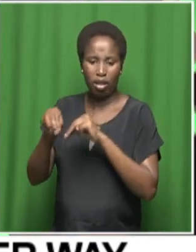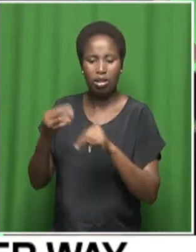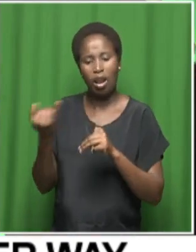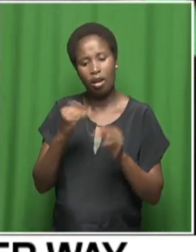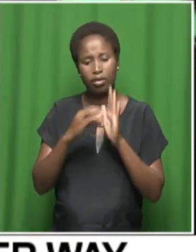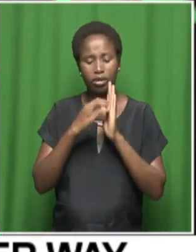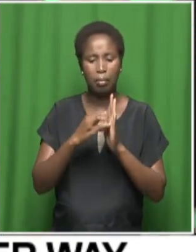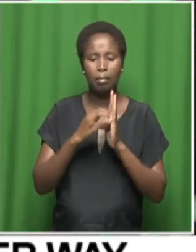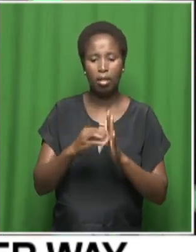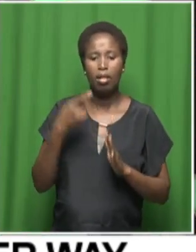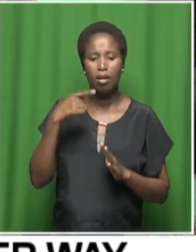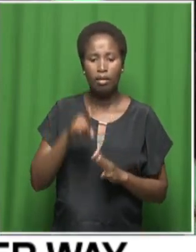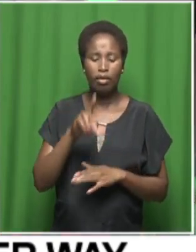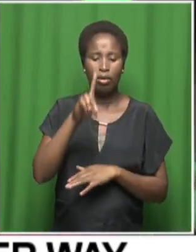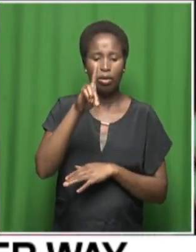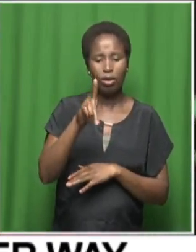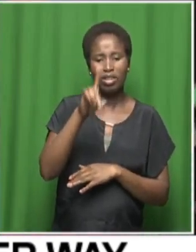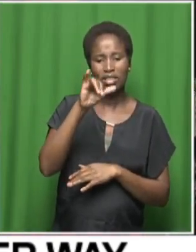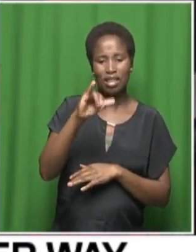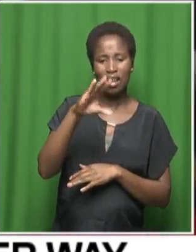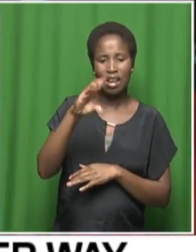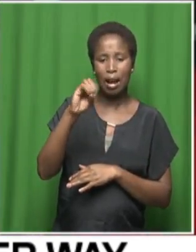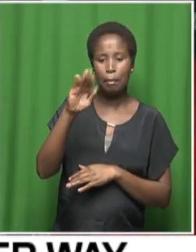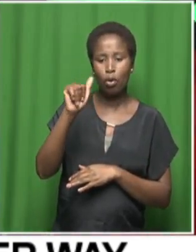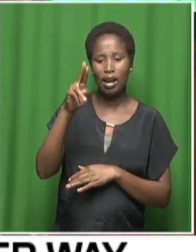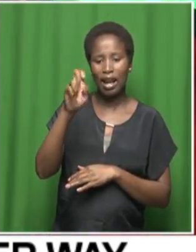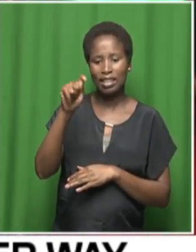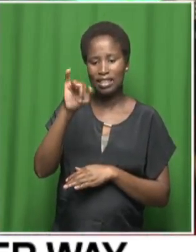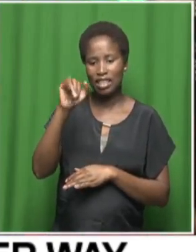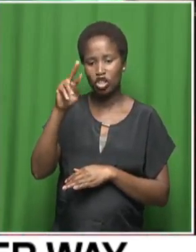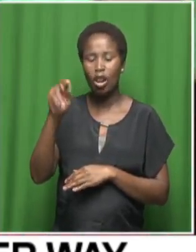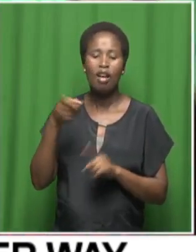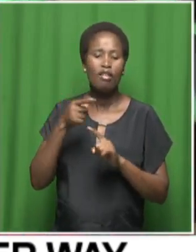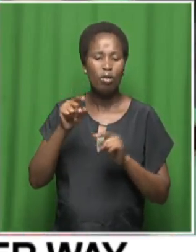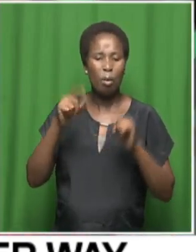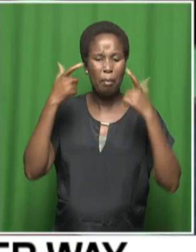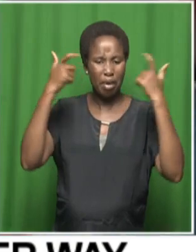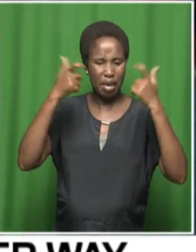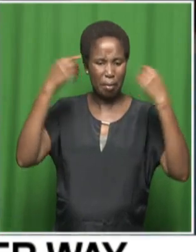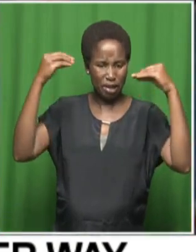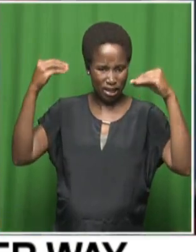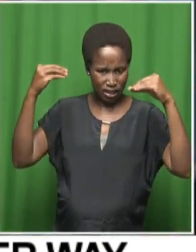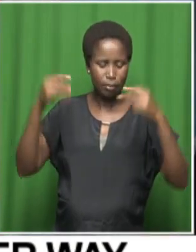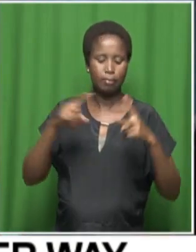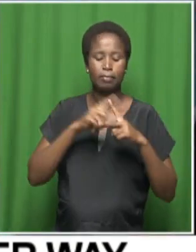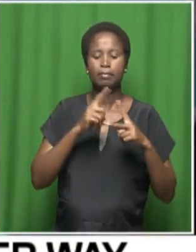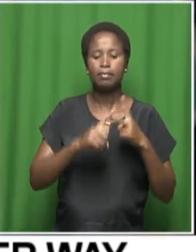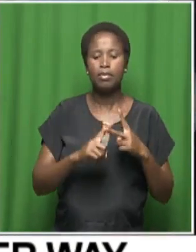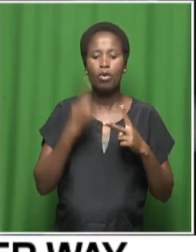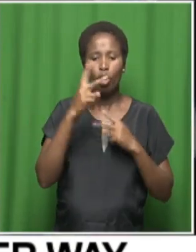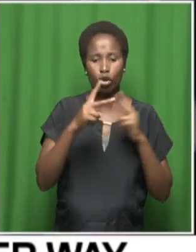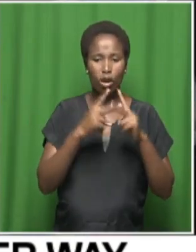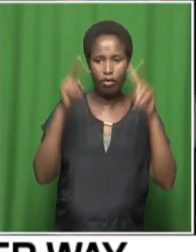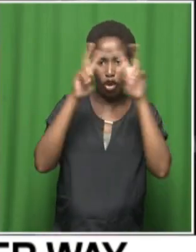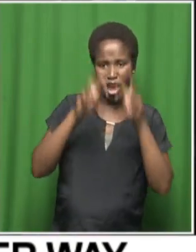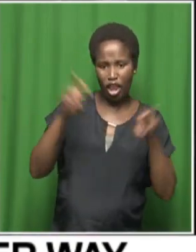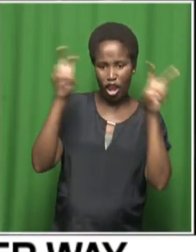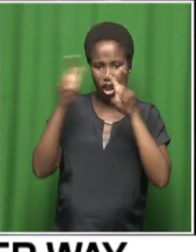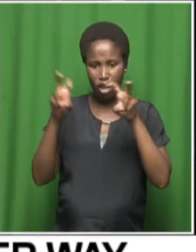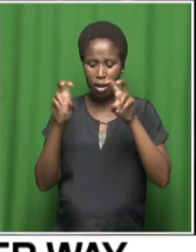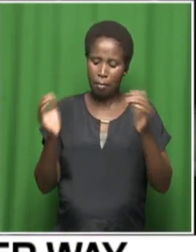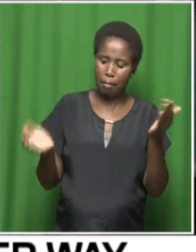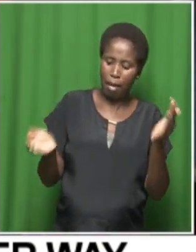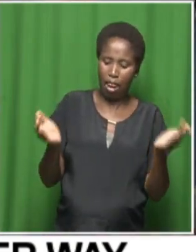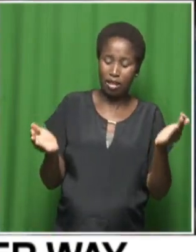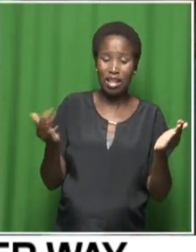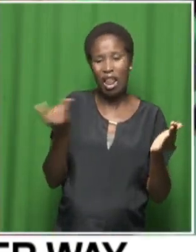purpose of the decarbonization of the transport industries. And for the energy balancing, we can also use it in the mining